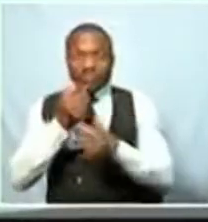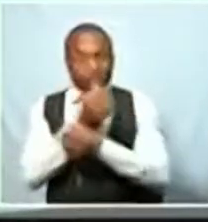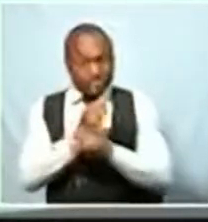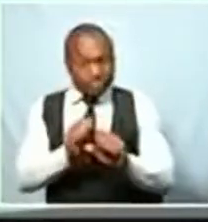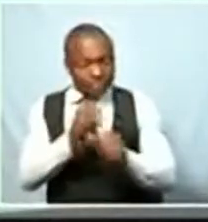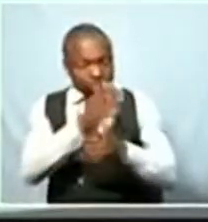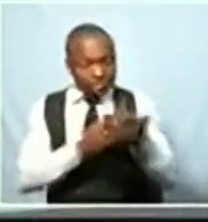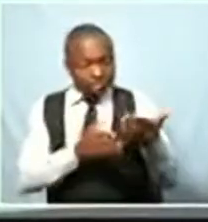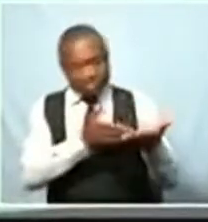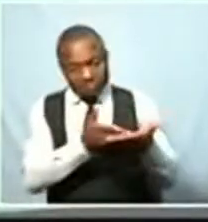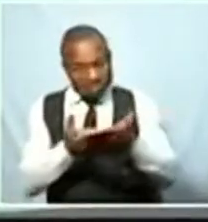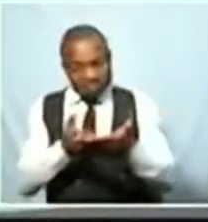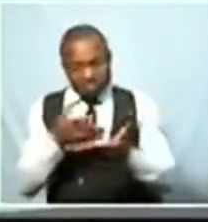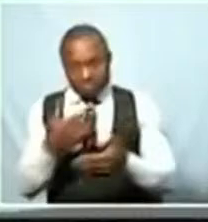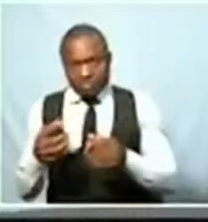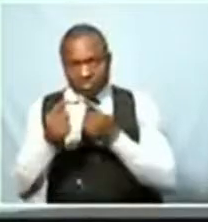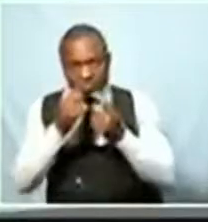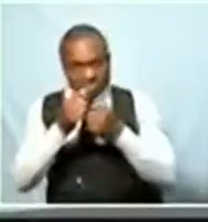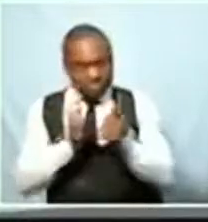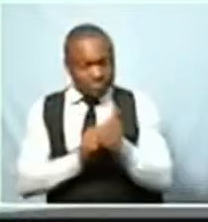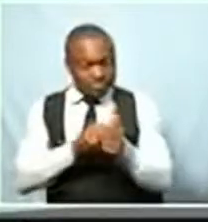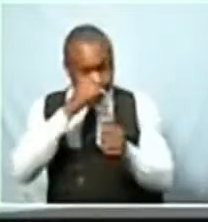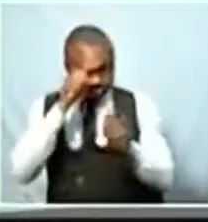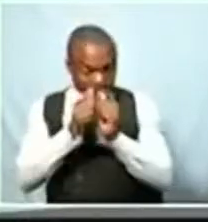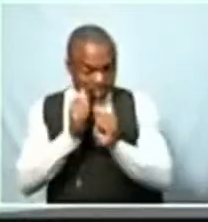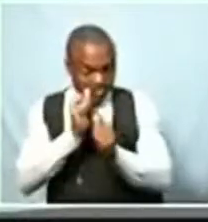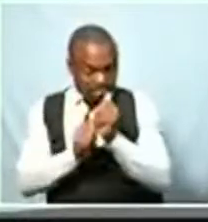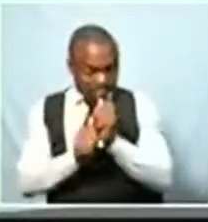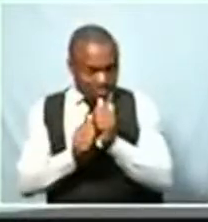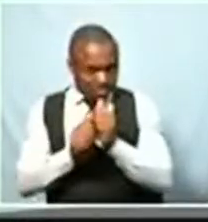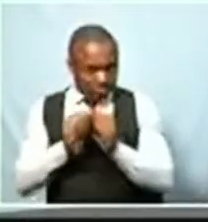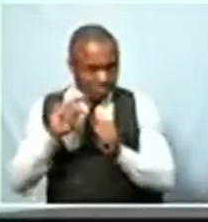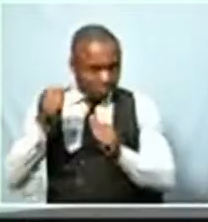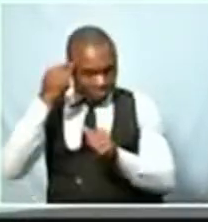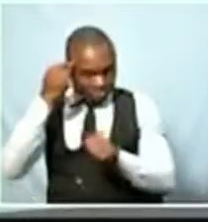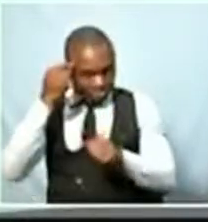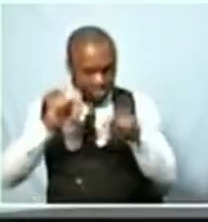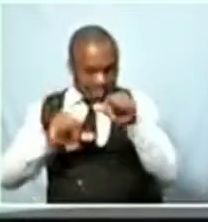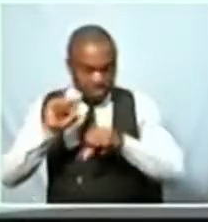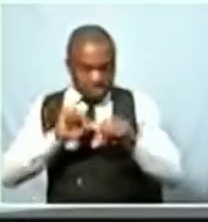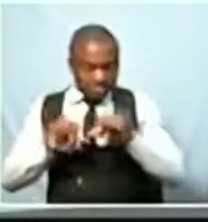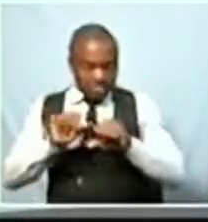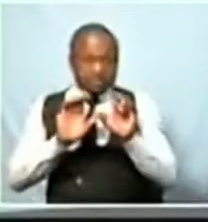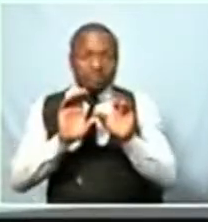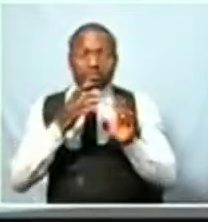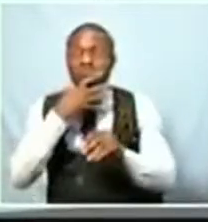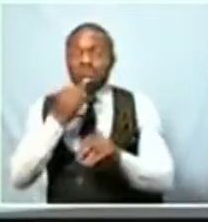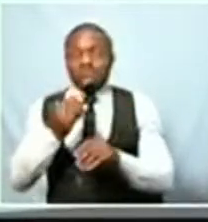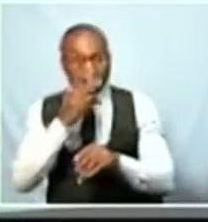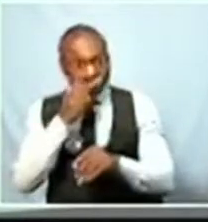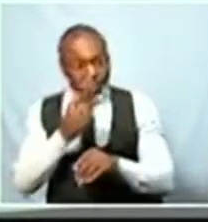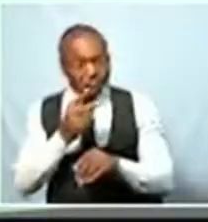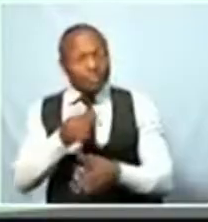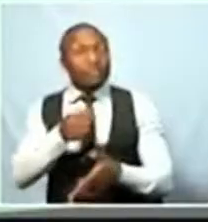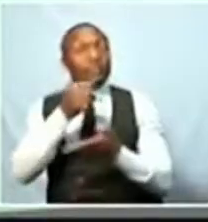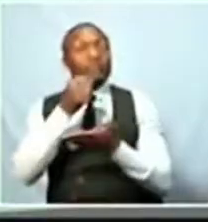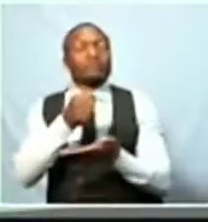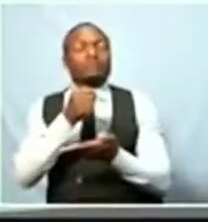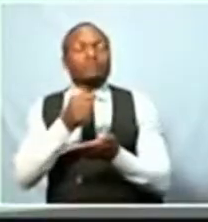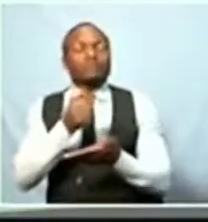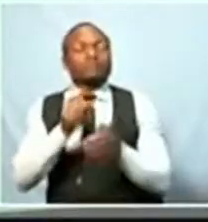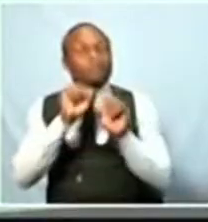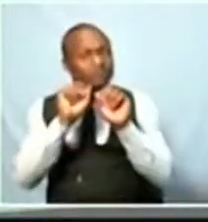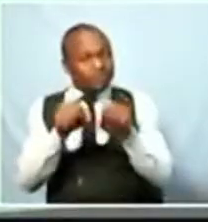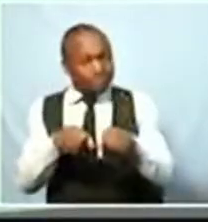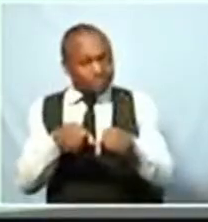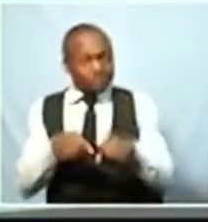the things that we are talking about, because the State Audit Commission will be looking at the budget of the office. So hopefully we will